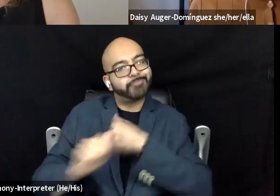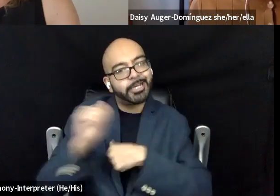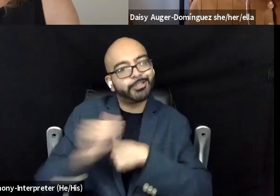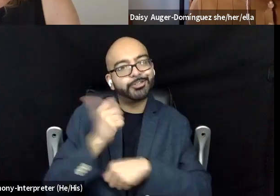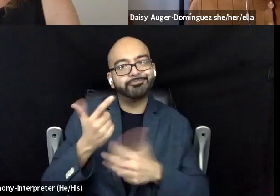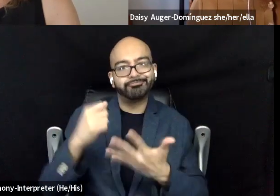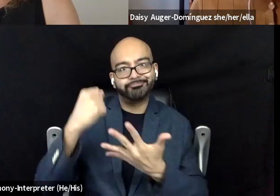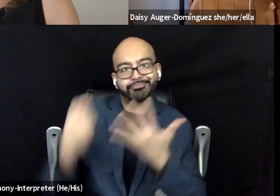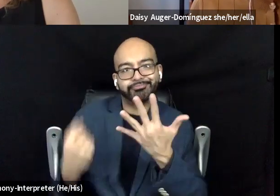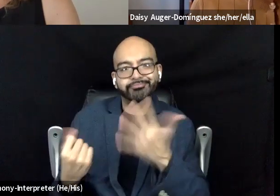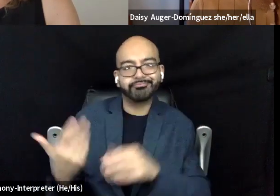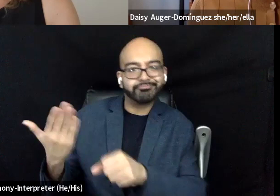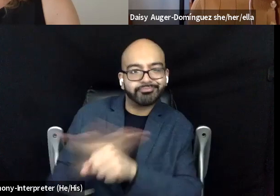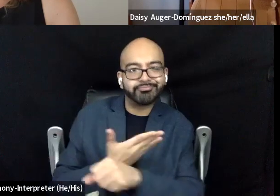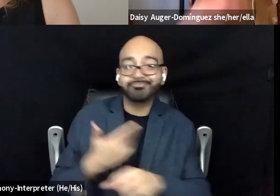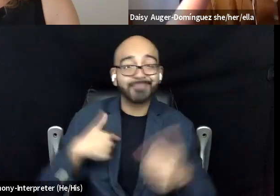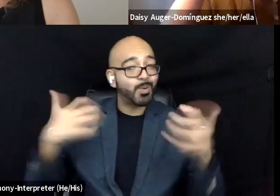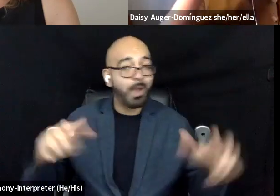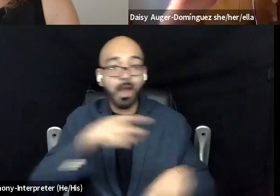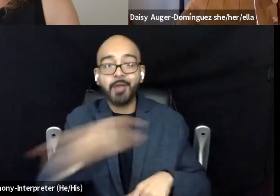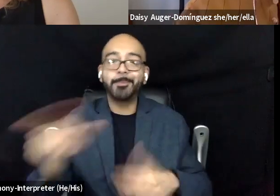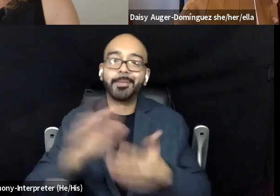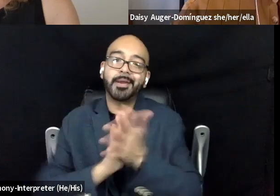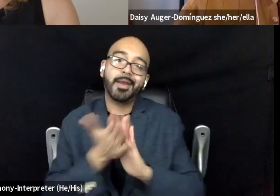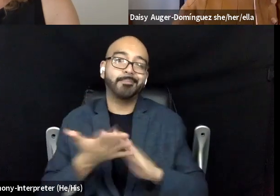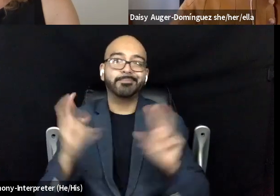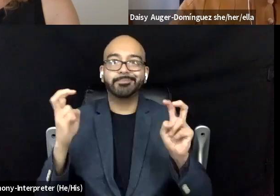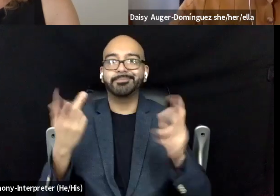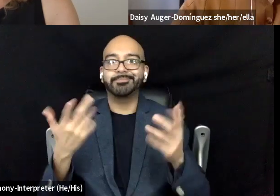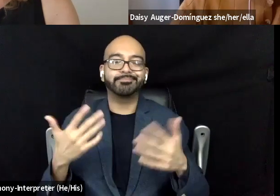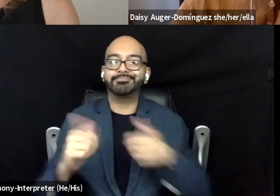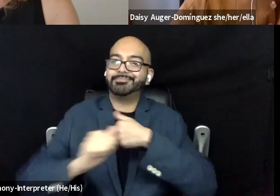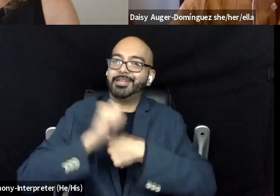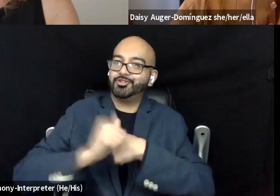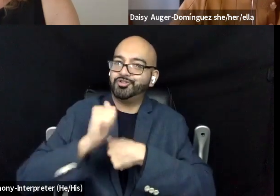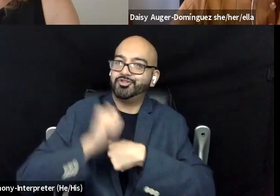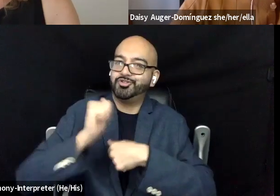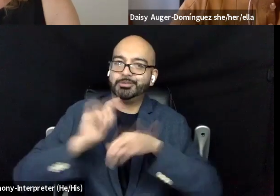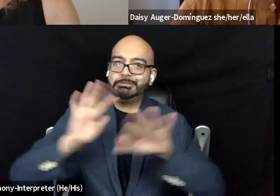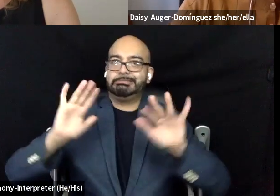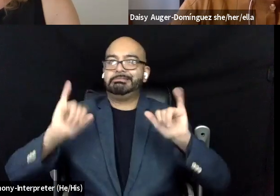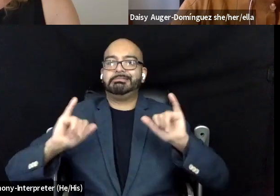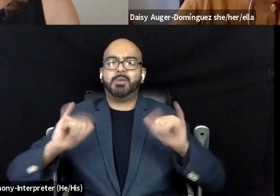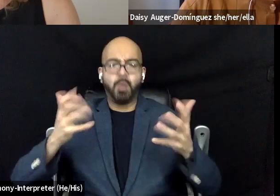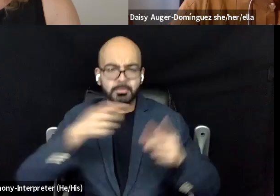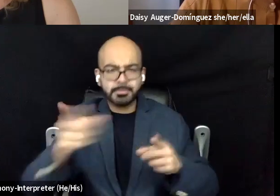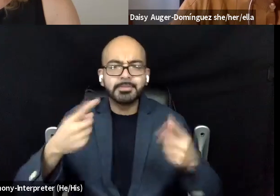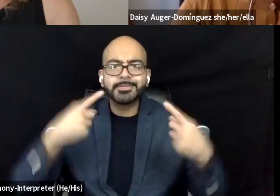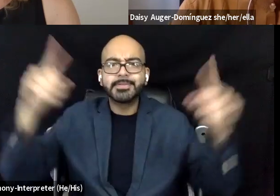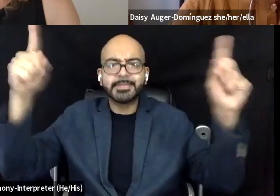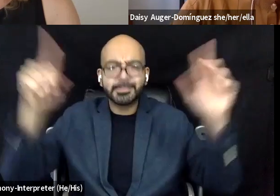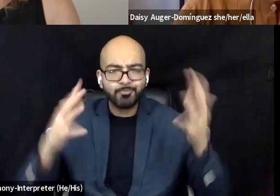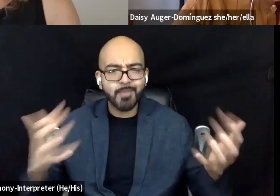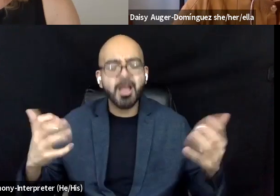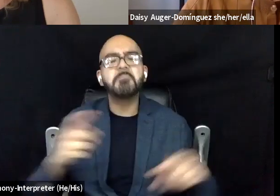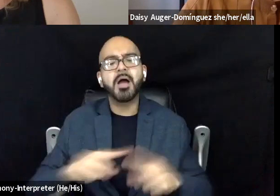clear. I don't want to endanger anybody. I want to create spaces where you can succeed. But I do think that there's